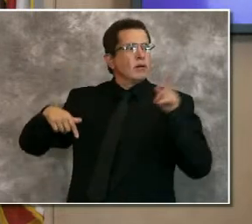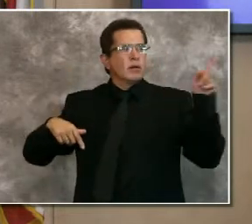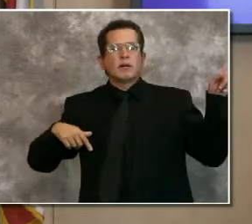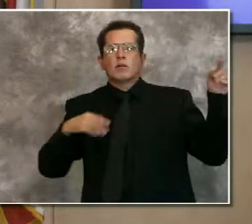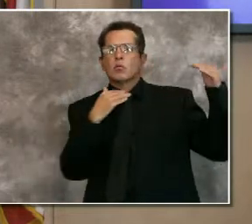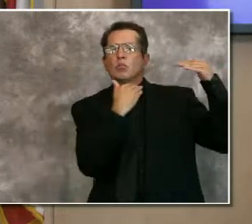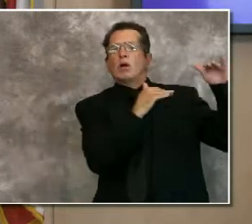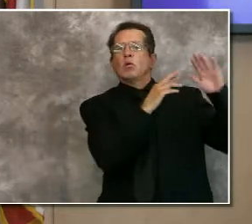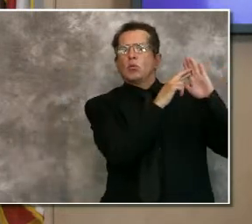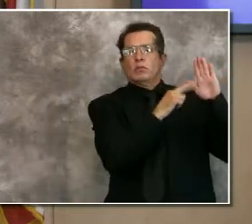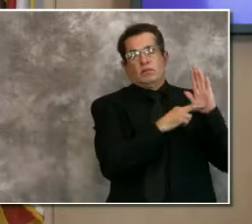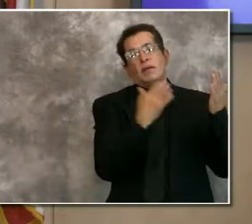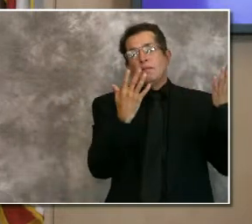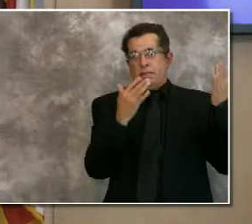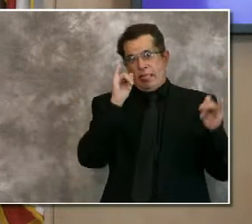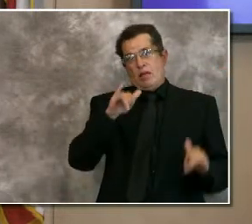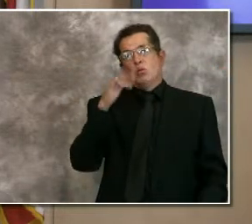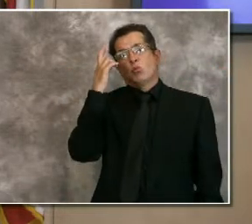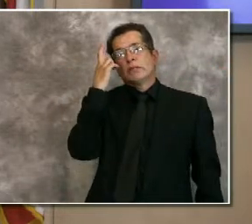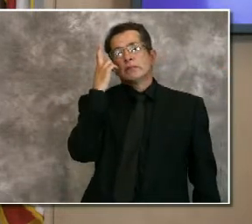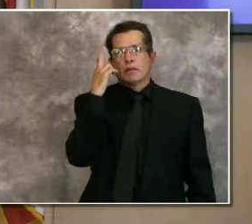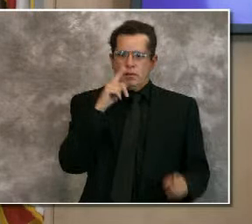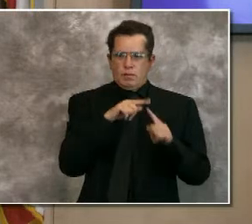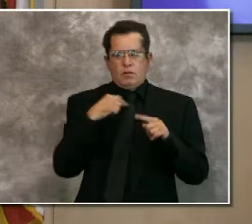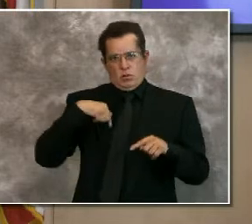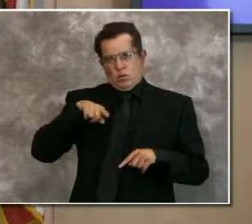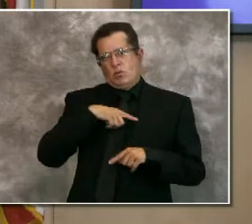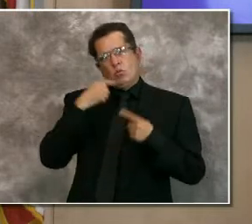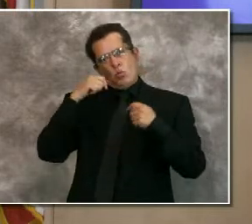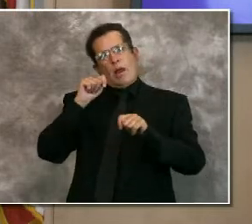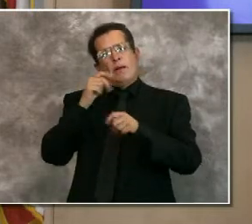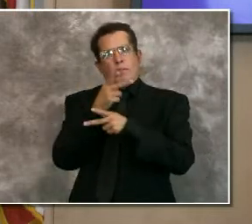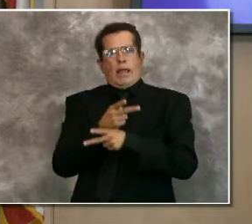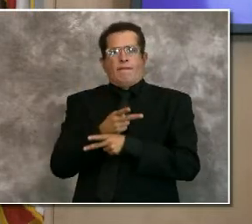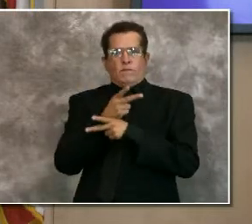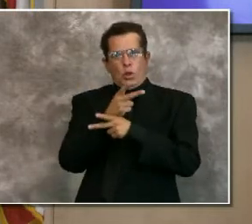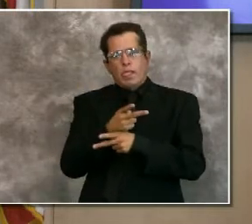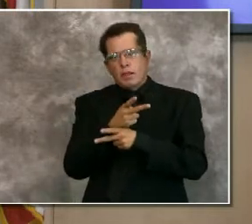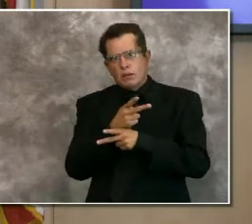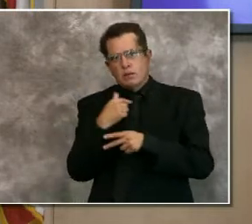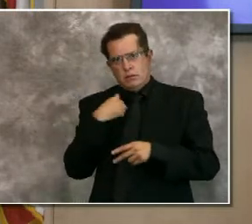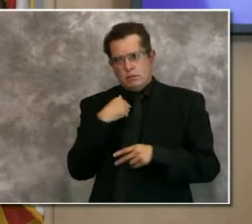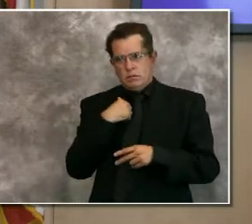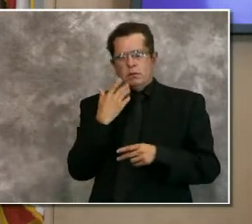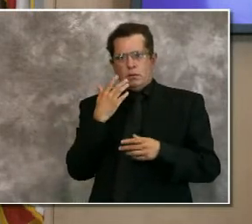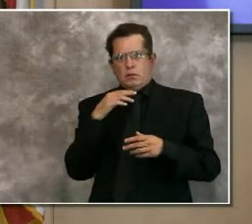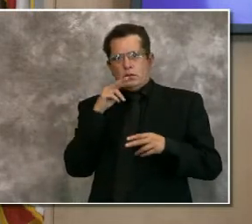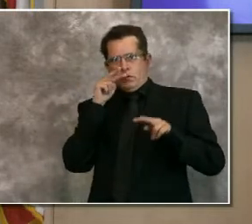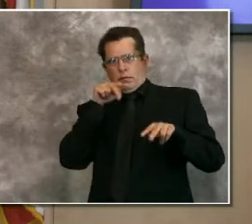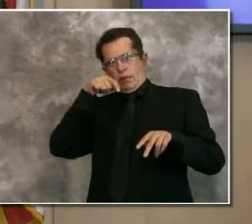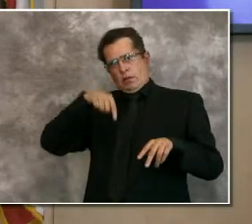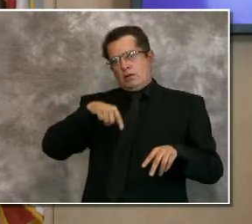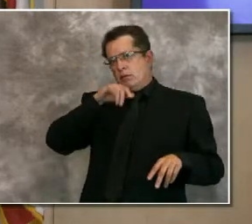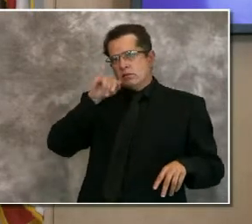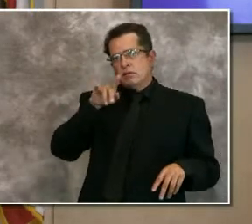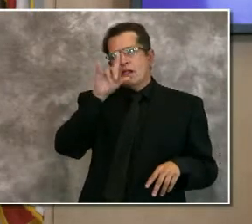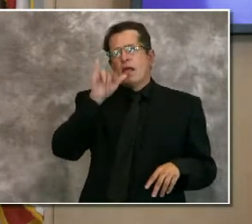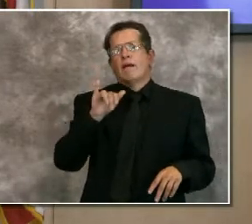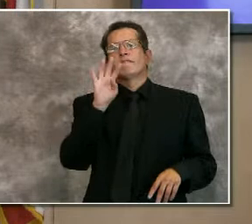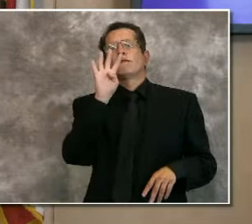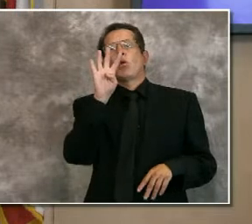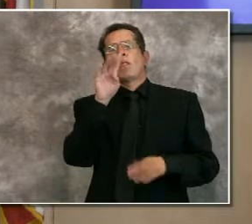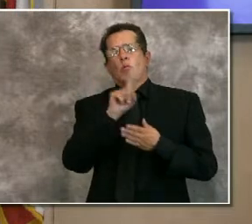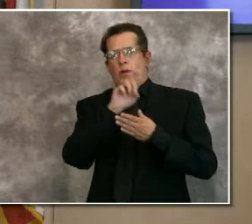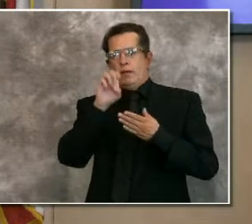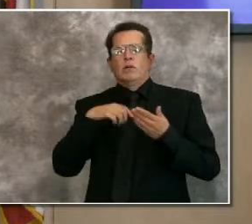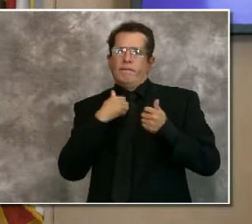draw, but I think that one of the things we're trying to be very careful with is to approach the July 4th weekend to be consistent